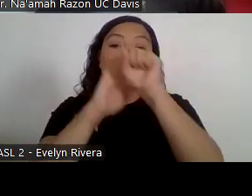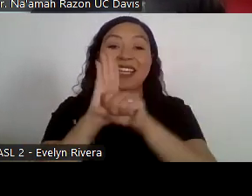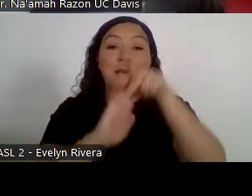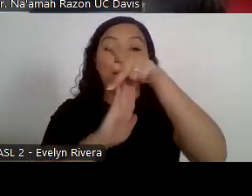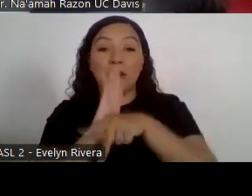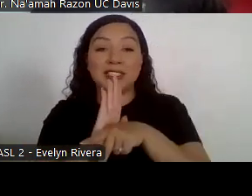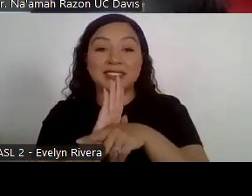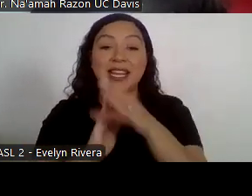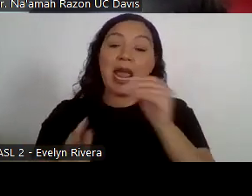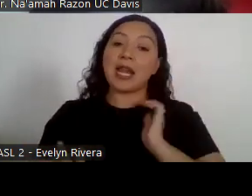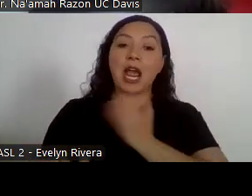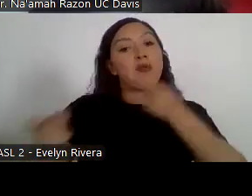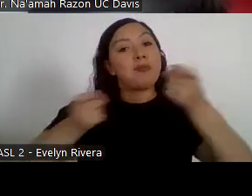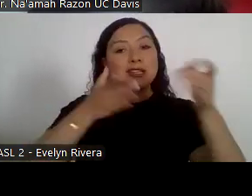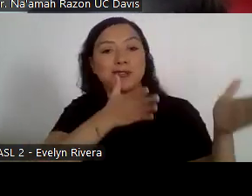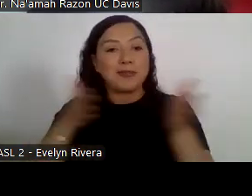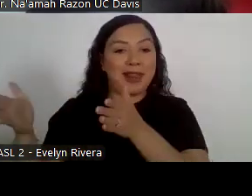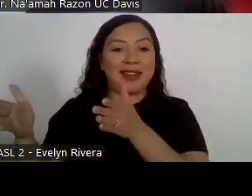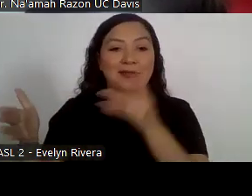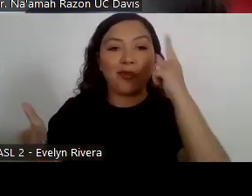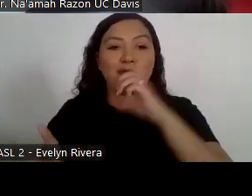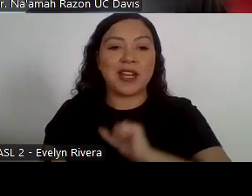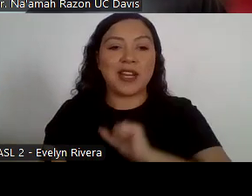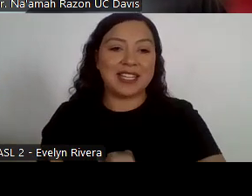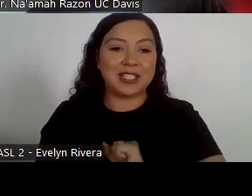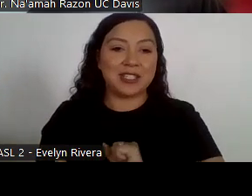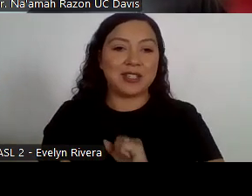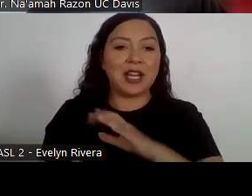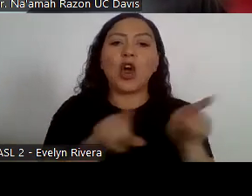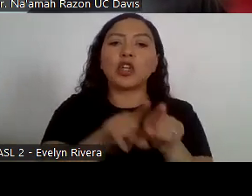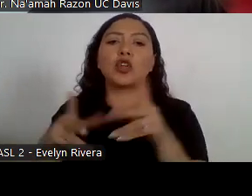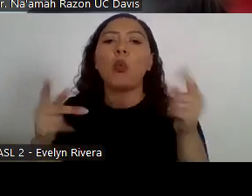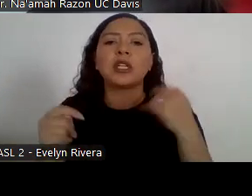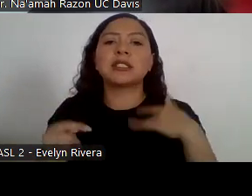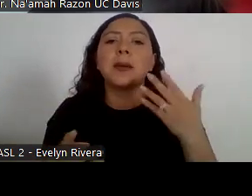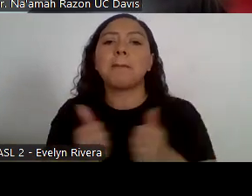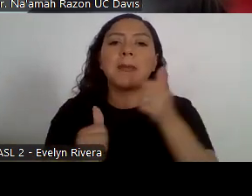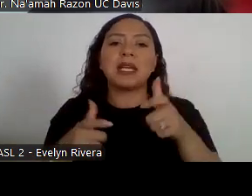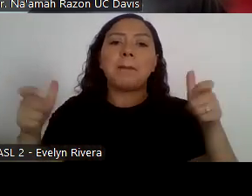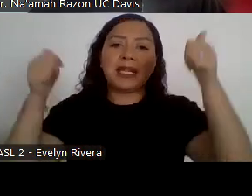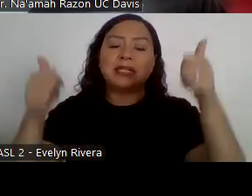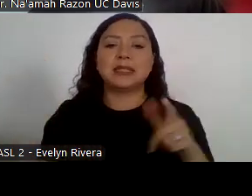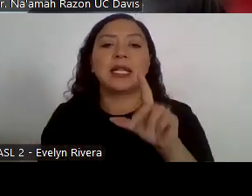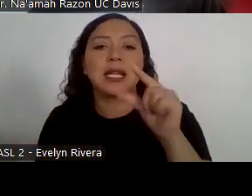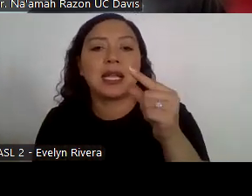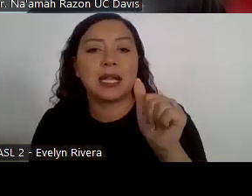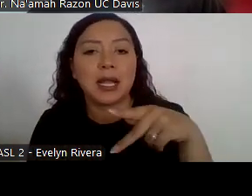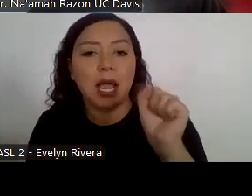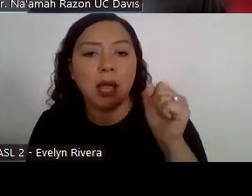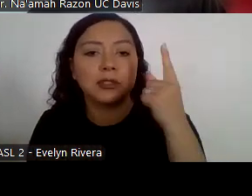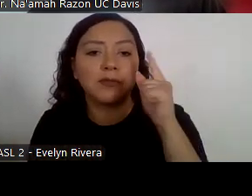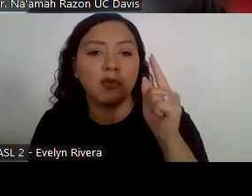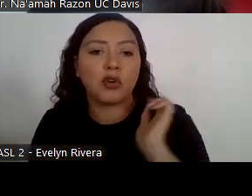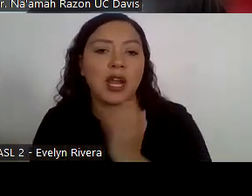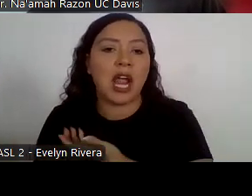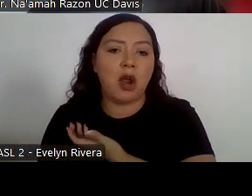and opportunities in how California serves older adults who are immigrants across aging and disability systems? Next slide.